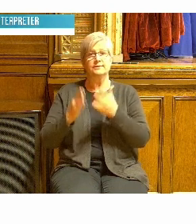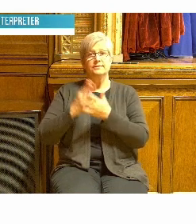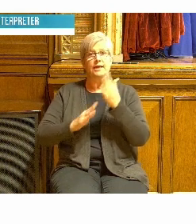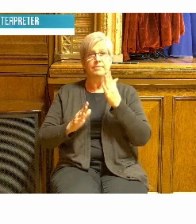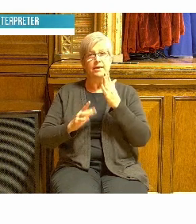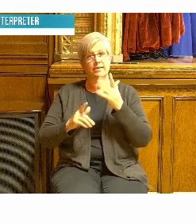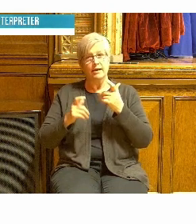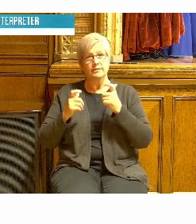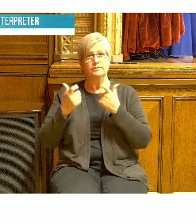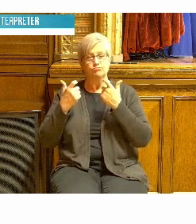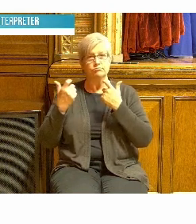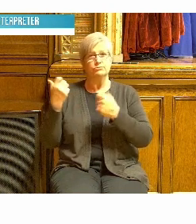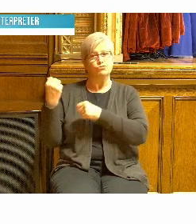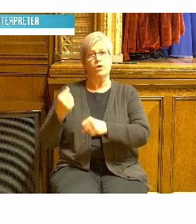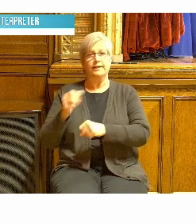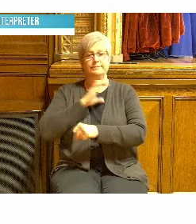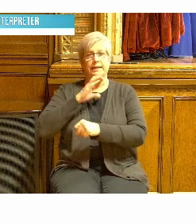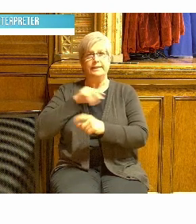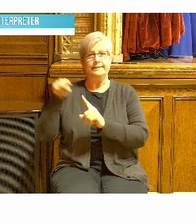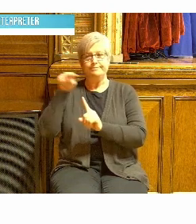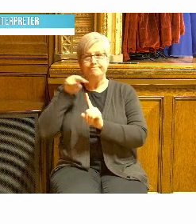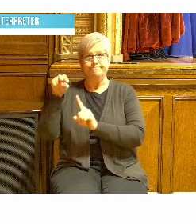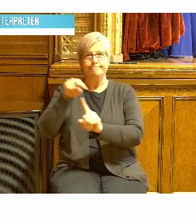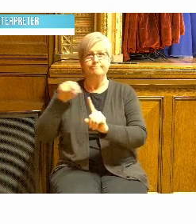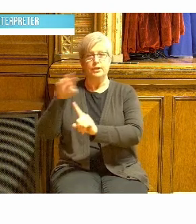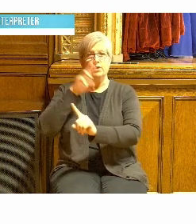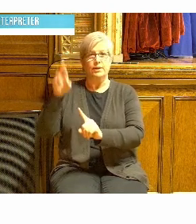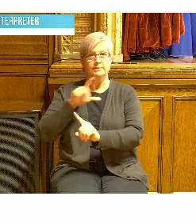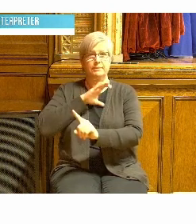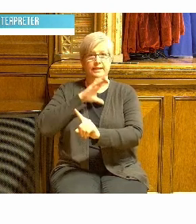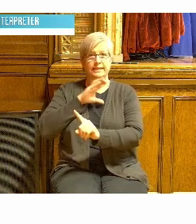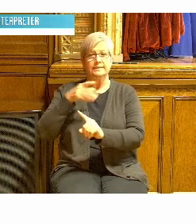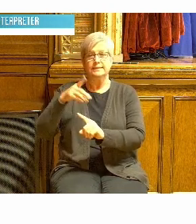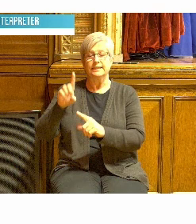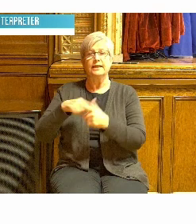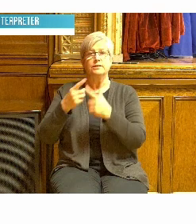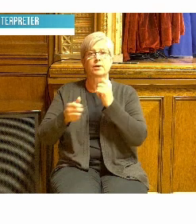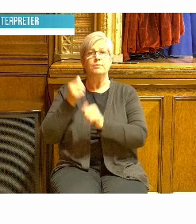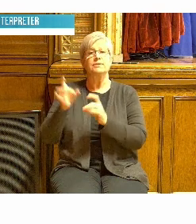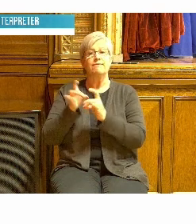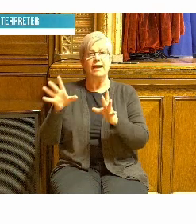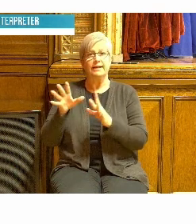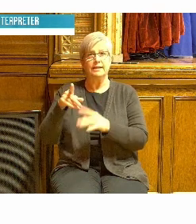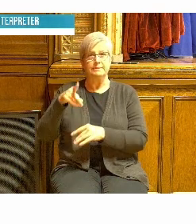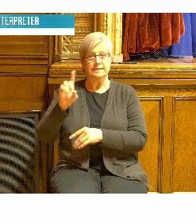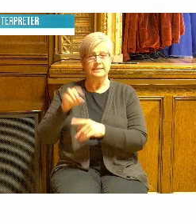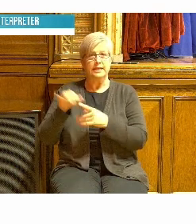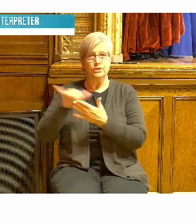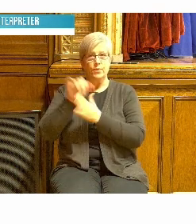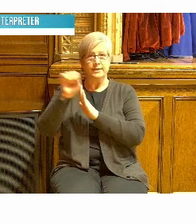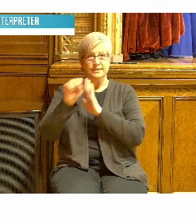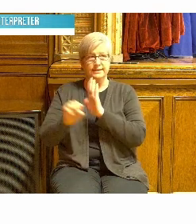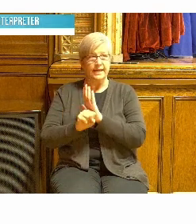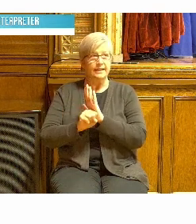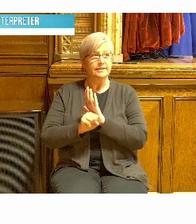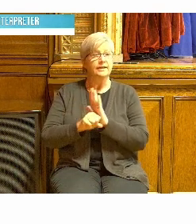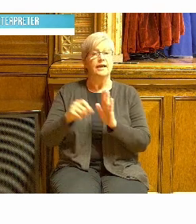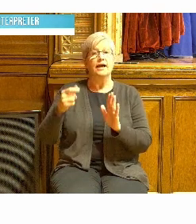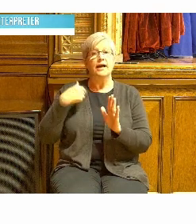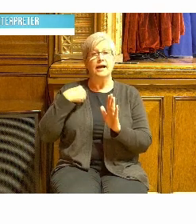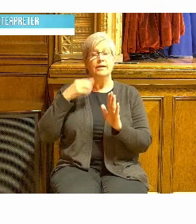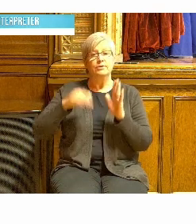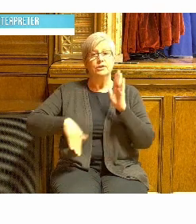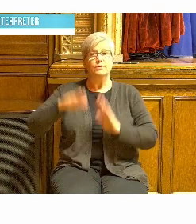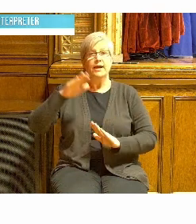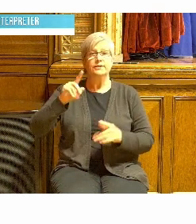police cities across the country, and the Rochester Police Department is one of the most violent police forces in the state of New York. I was raised within one of the